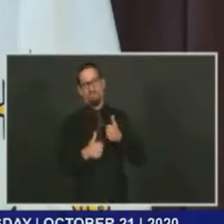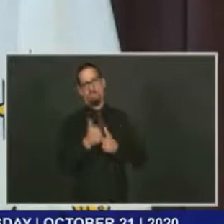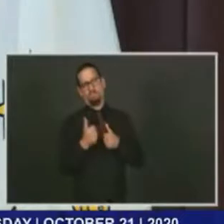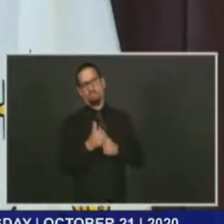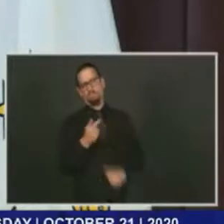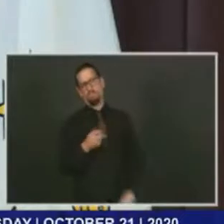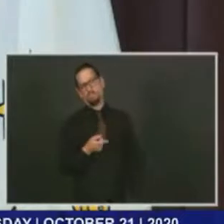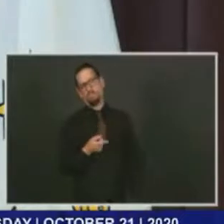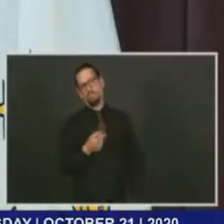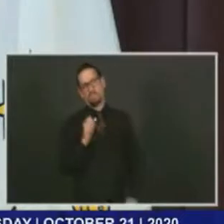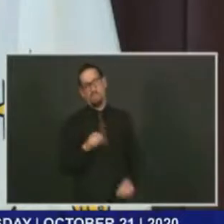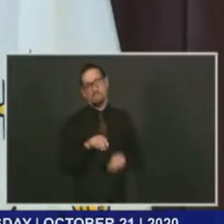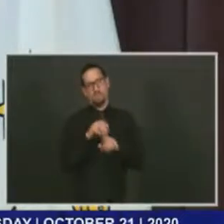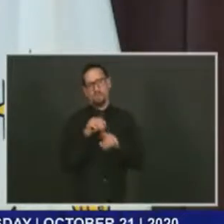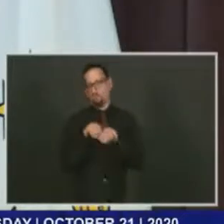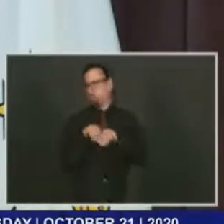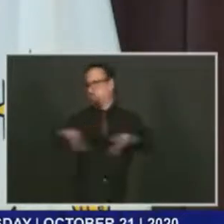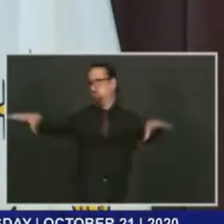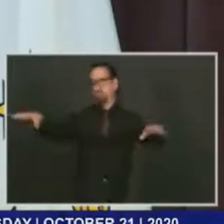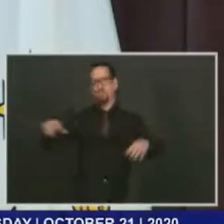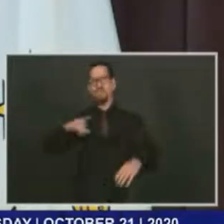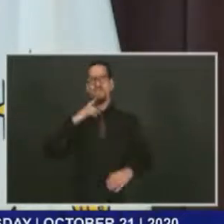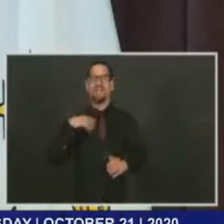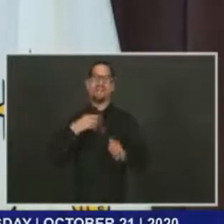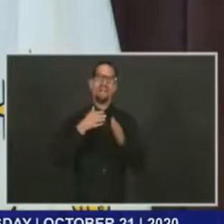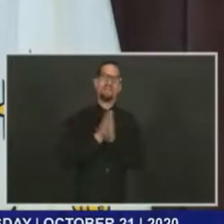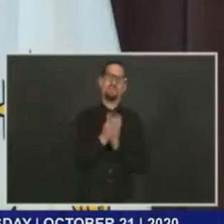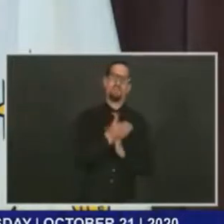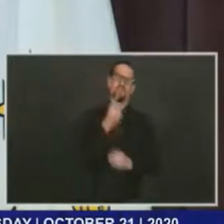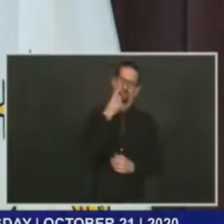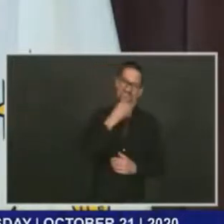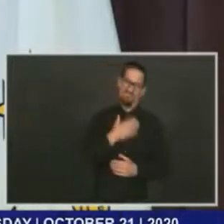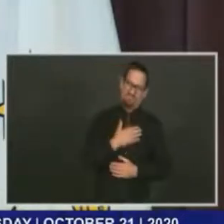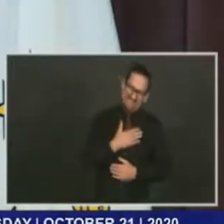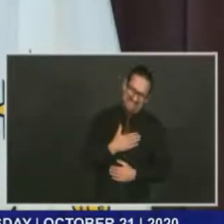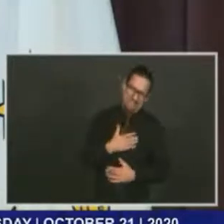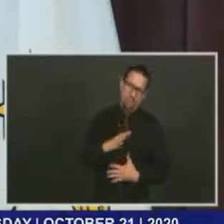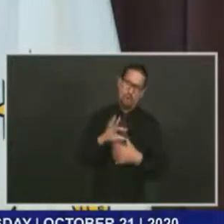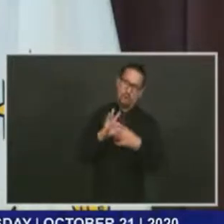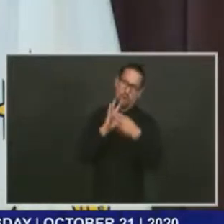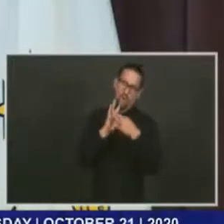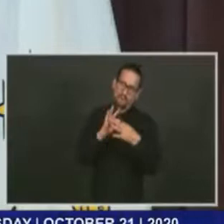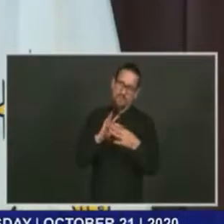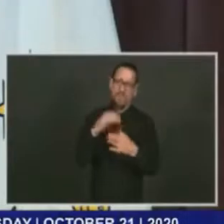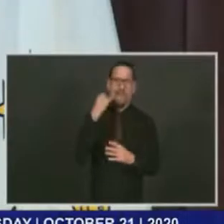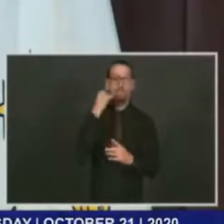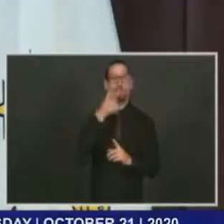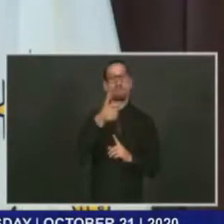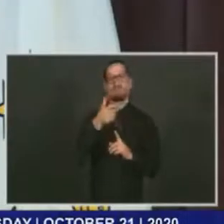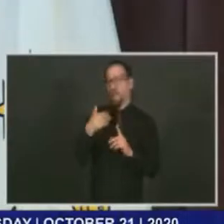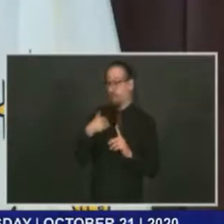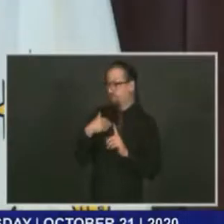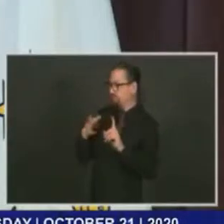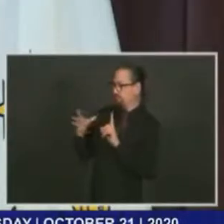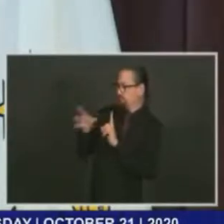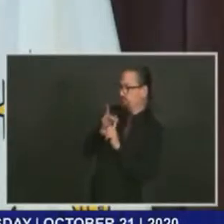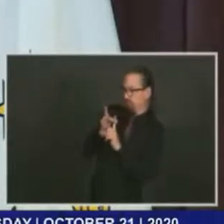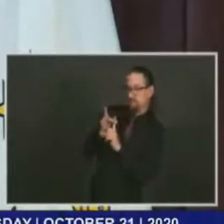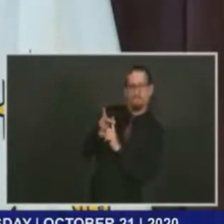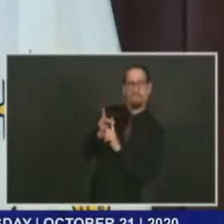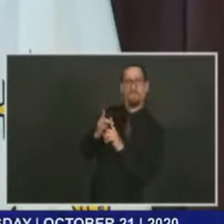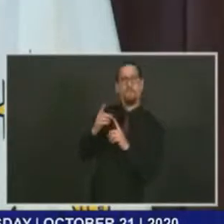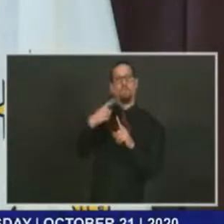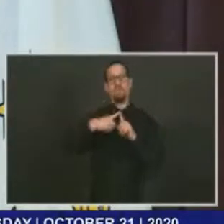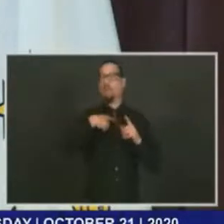to cooperate with us. When you test positive after attending a social gathering, if you then decide to not